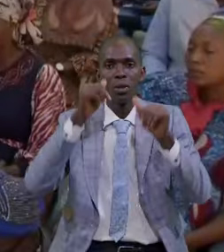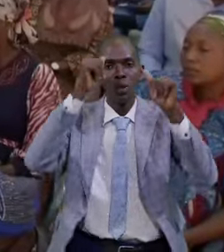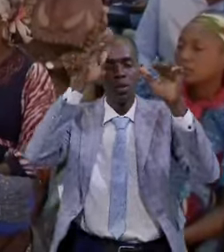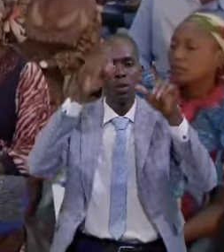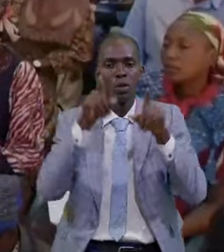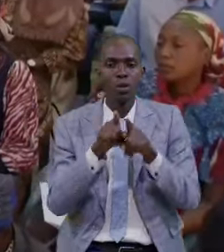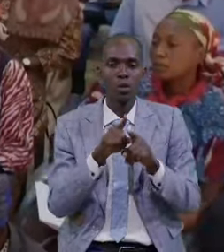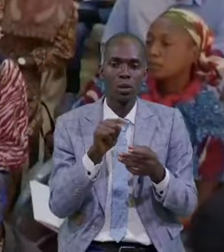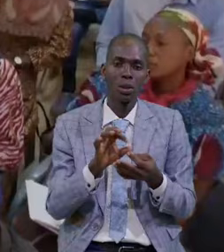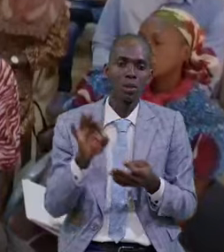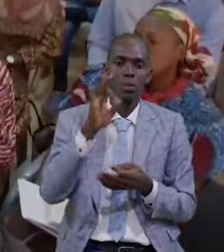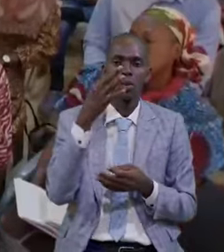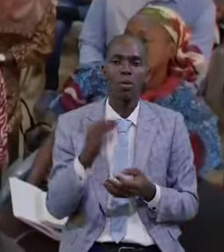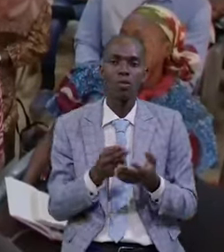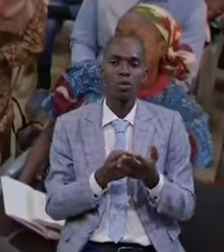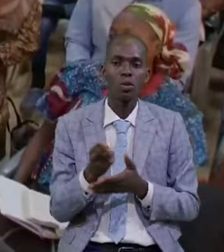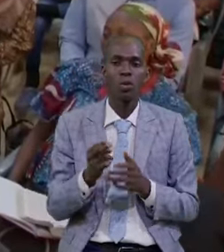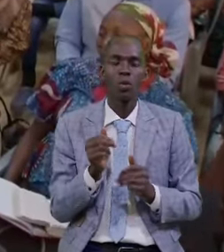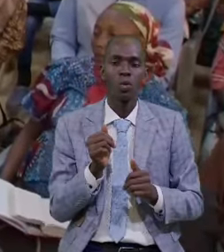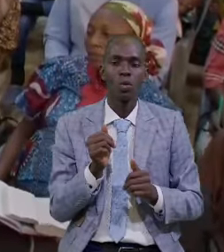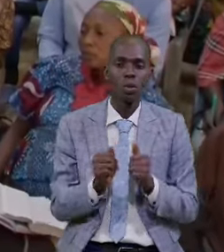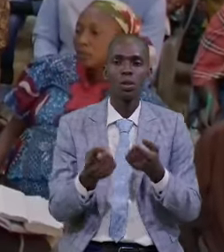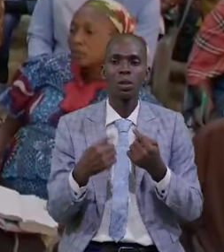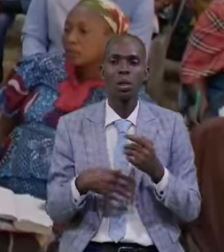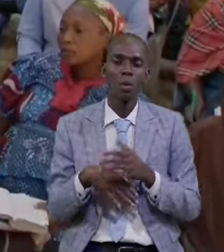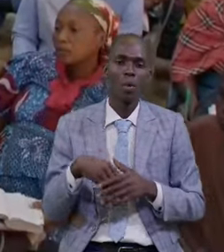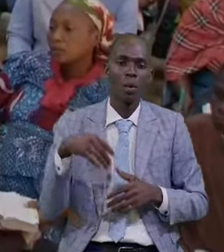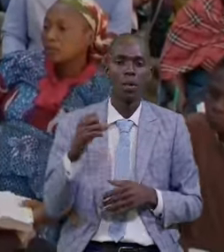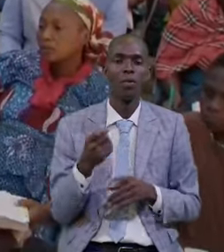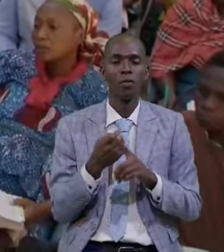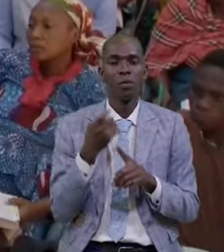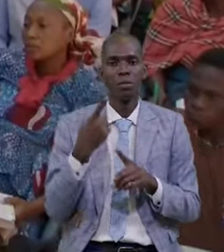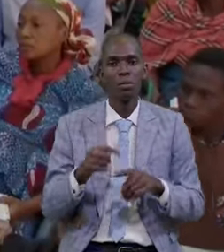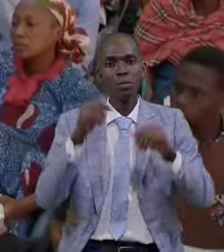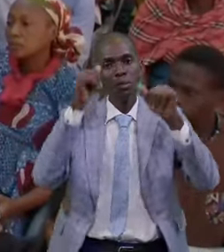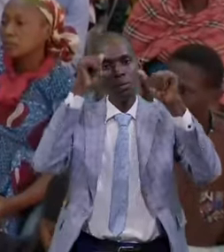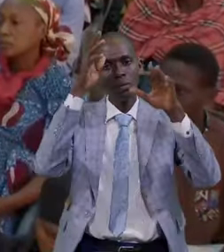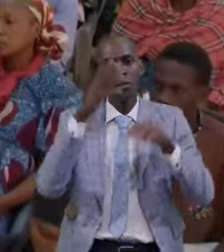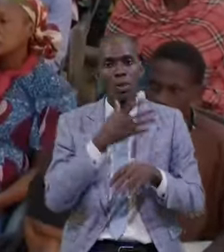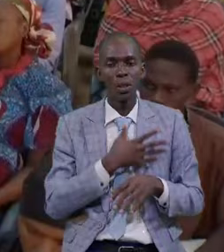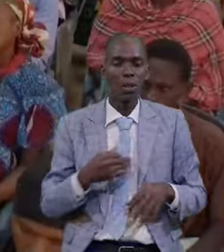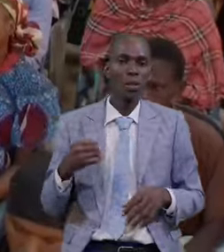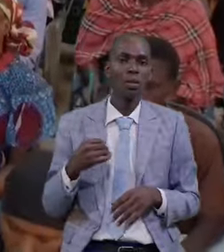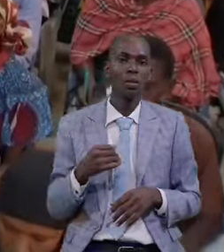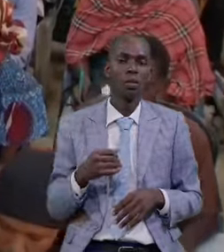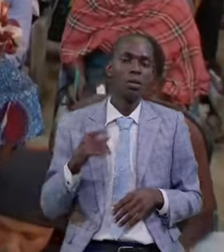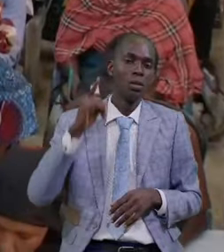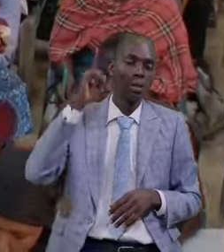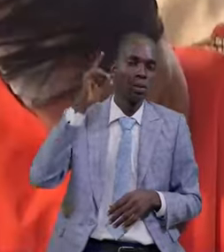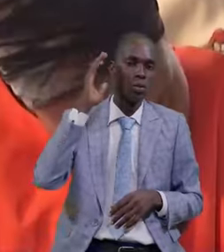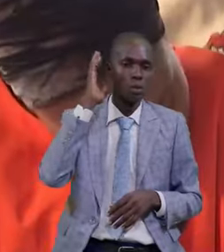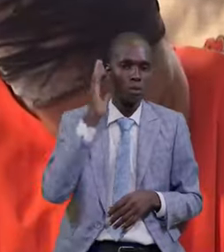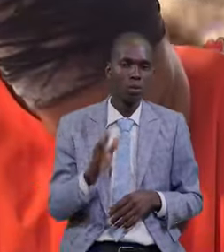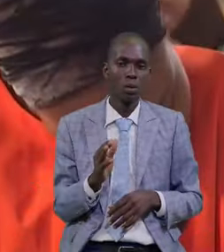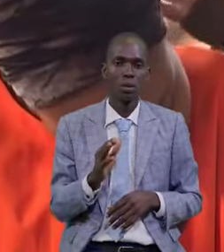truth, which proceedeth from the Father, and he shall testify of